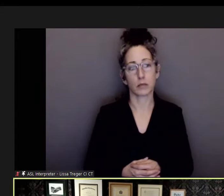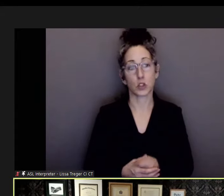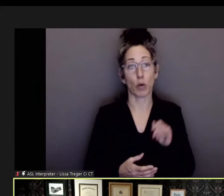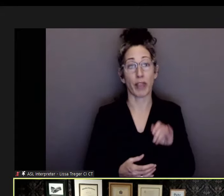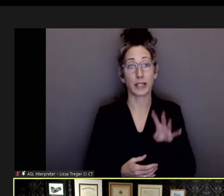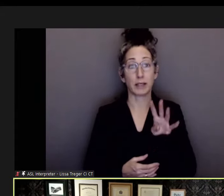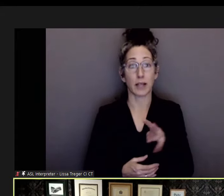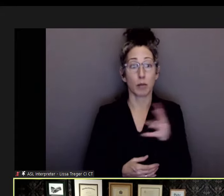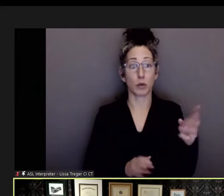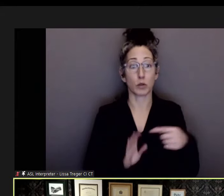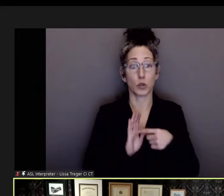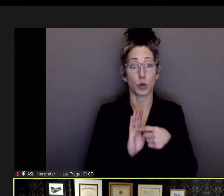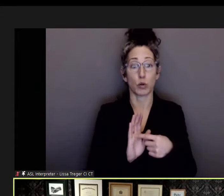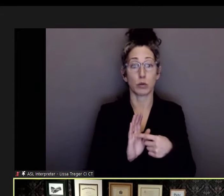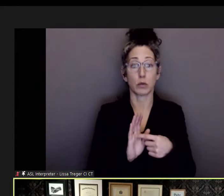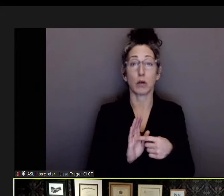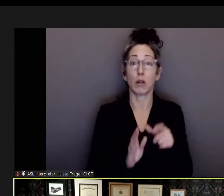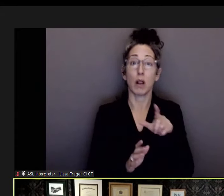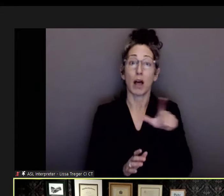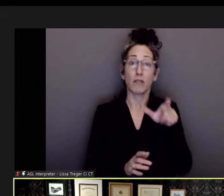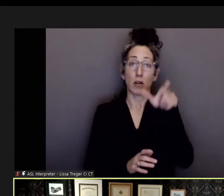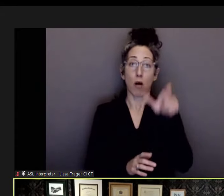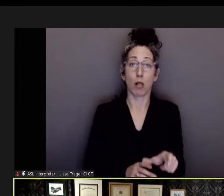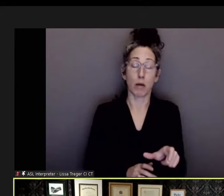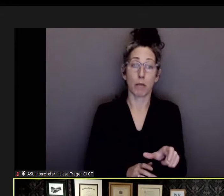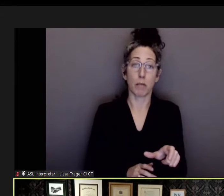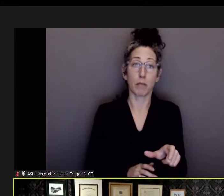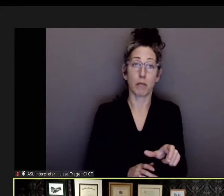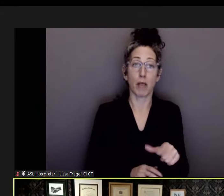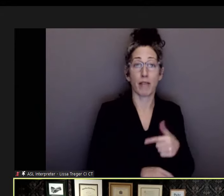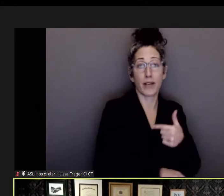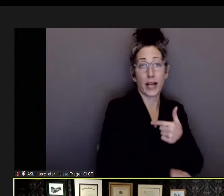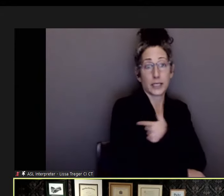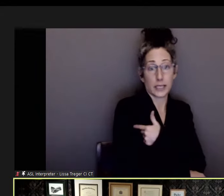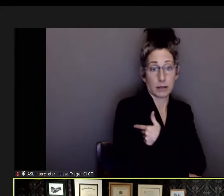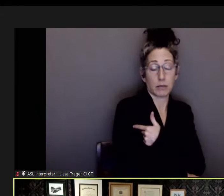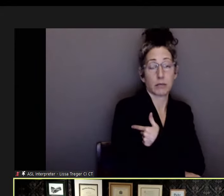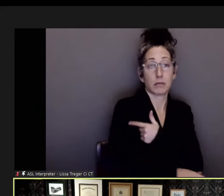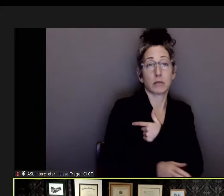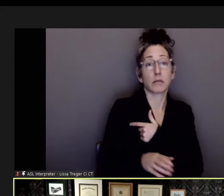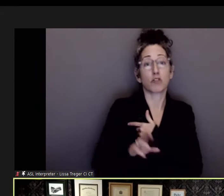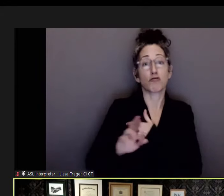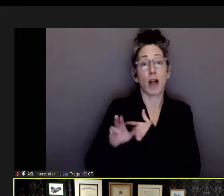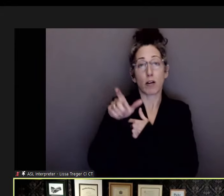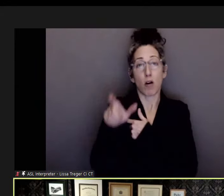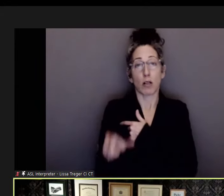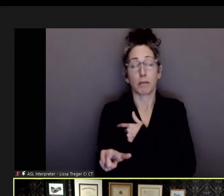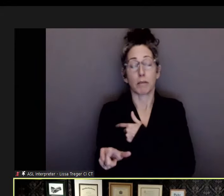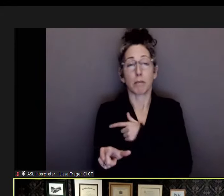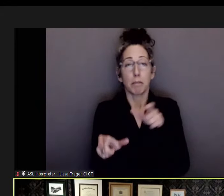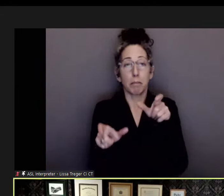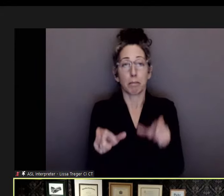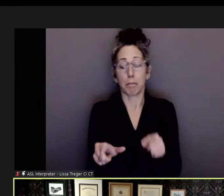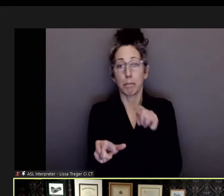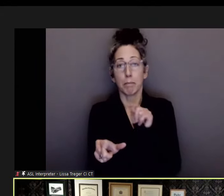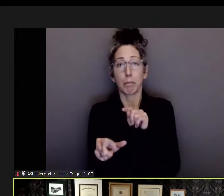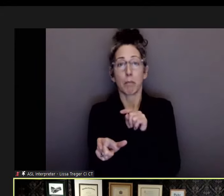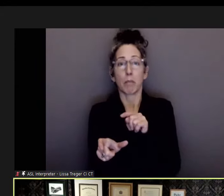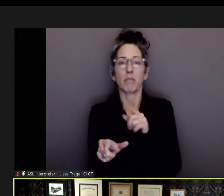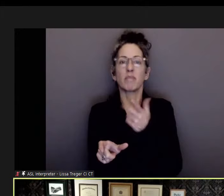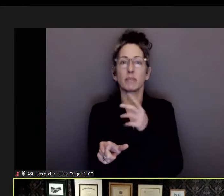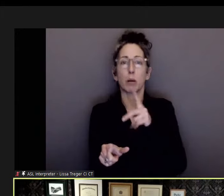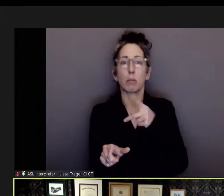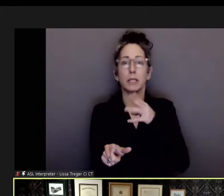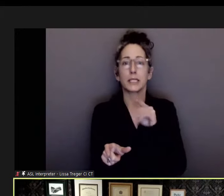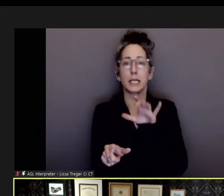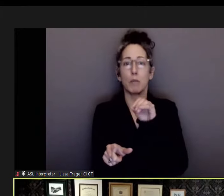the vaccine in the left column and the placebo in the right column. And we look at any adverse events, you can see the